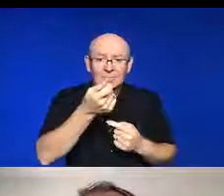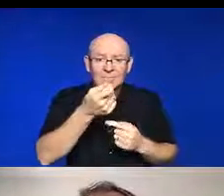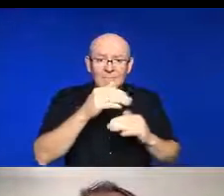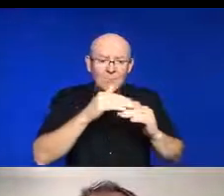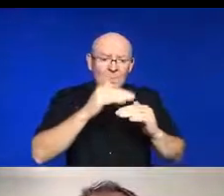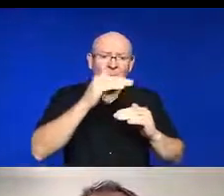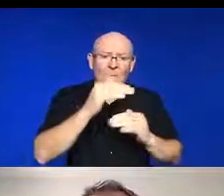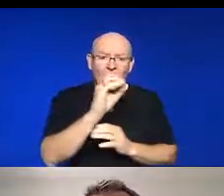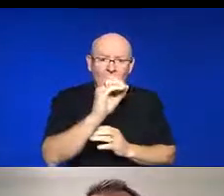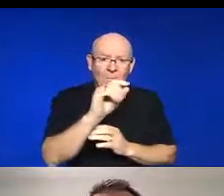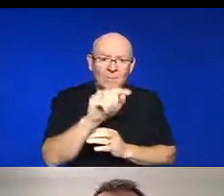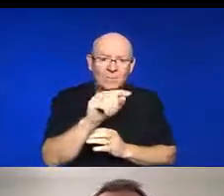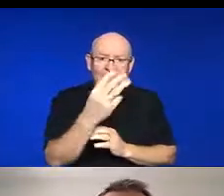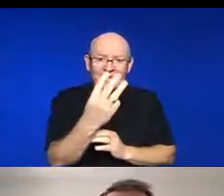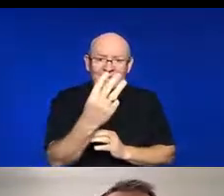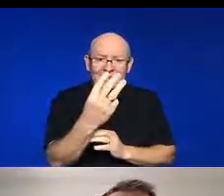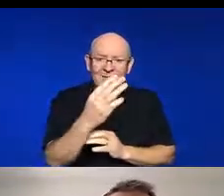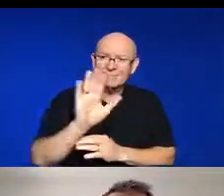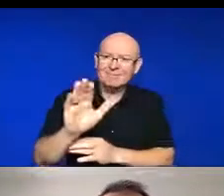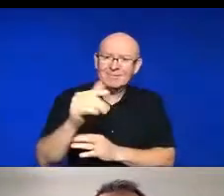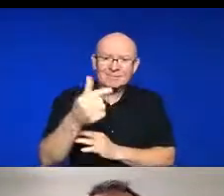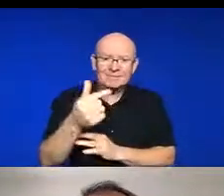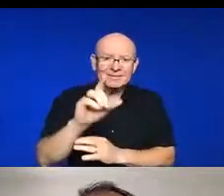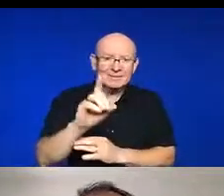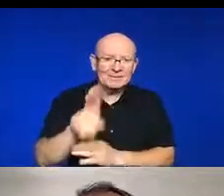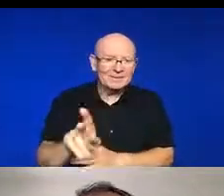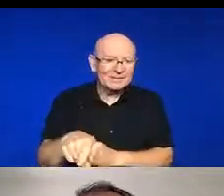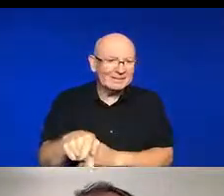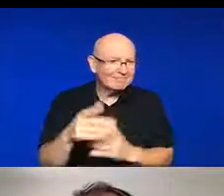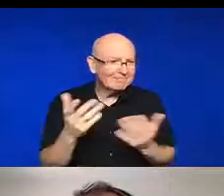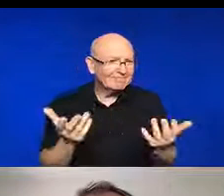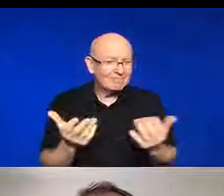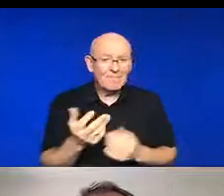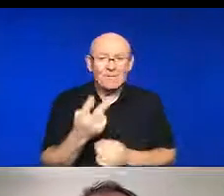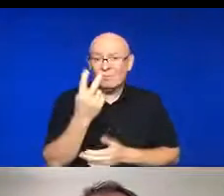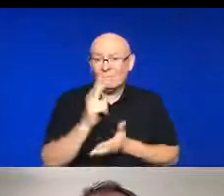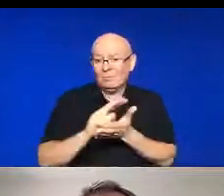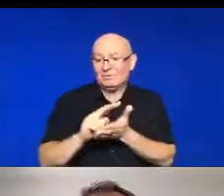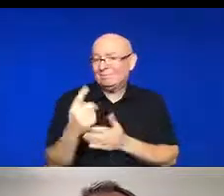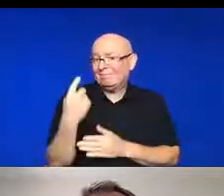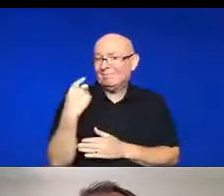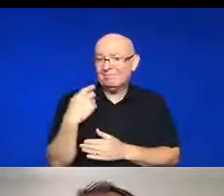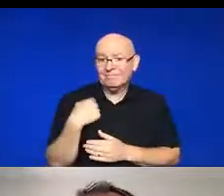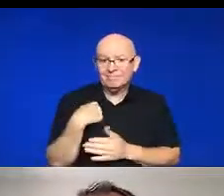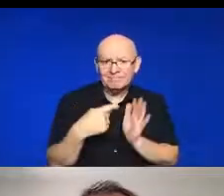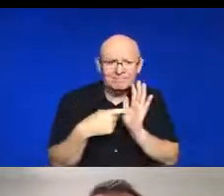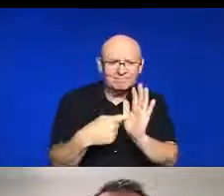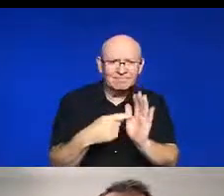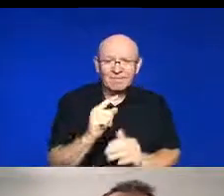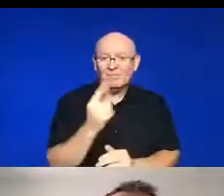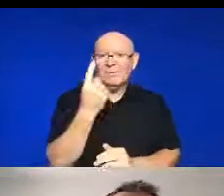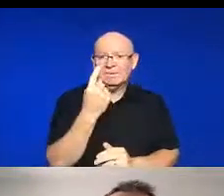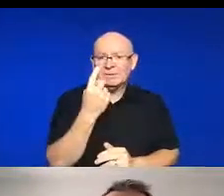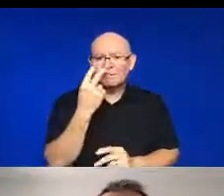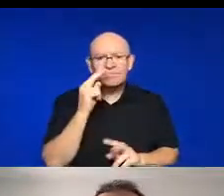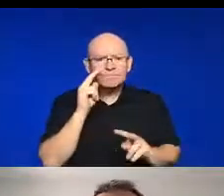measures that have been taken since the beginning of the crisis. Over 180 countries that have announced social protection measures,